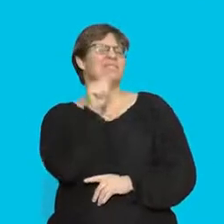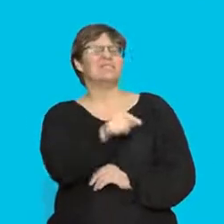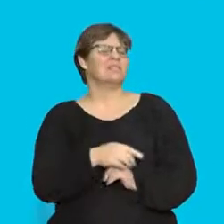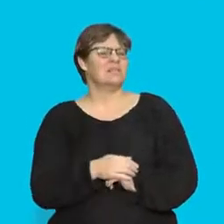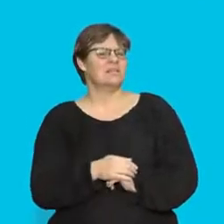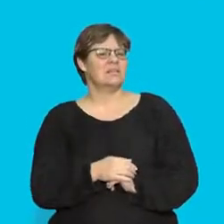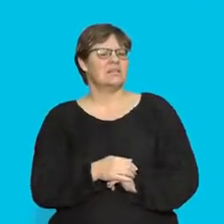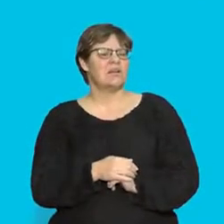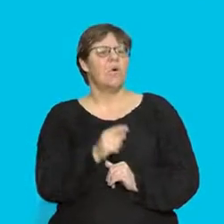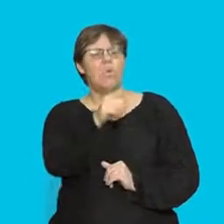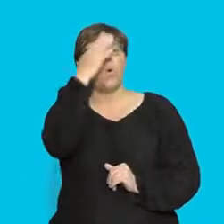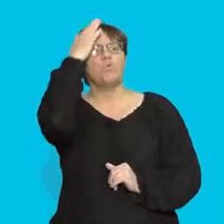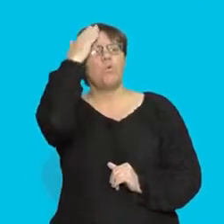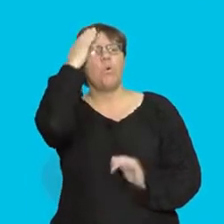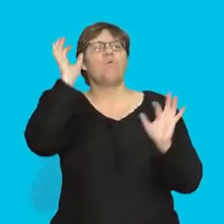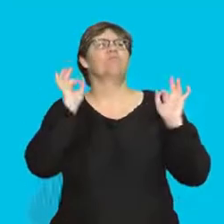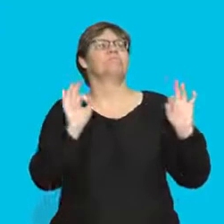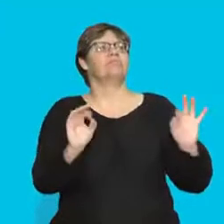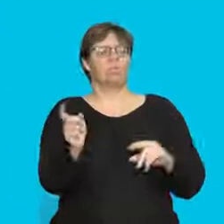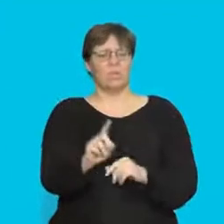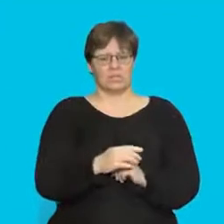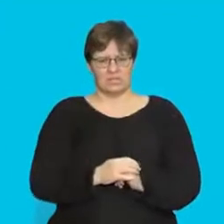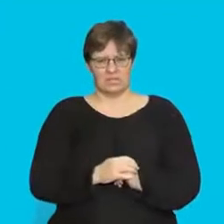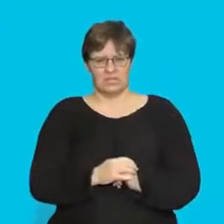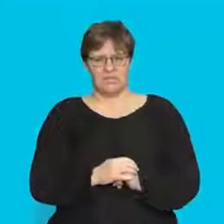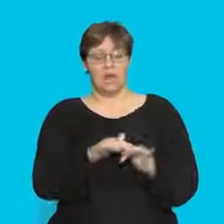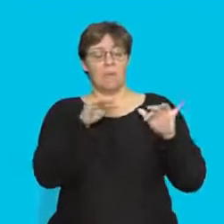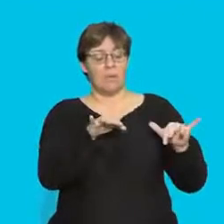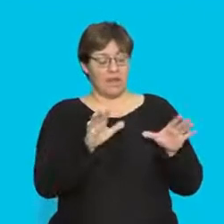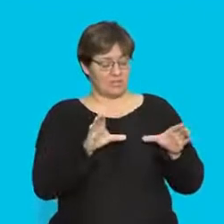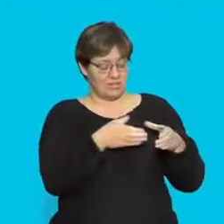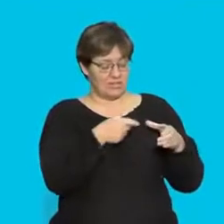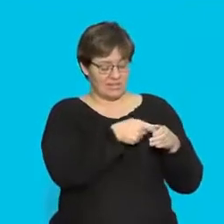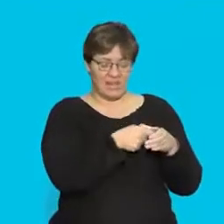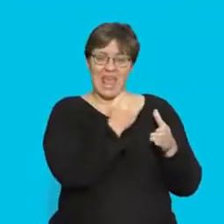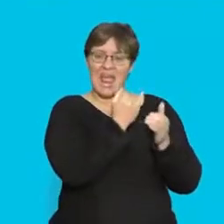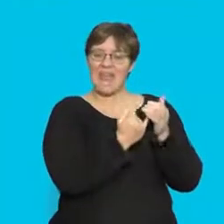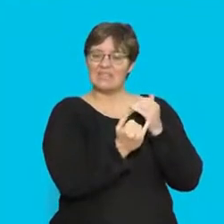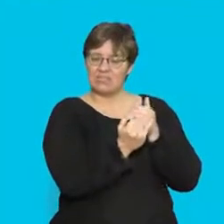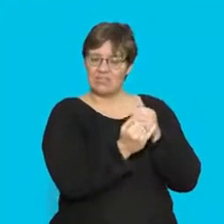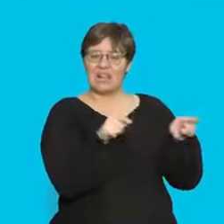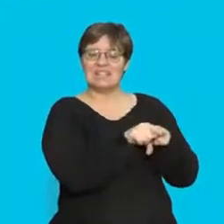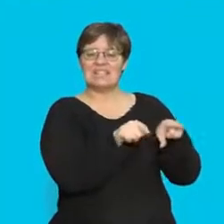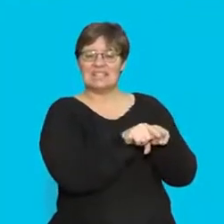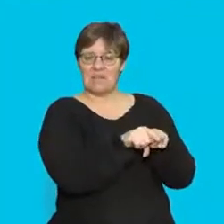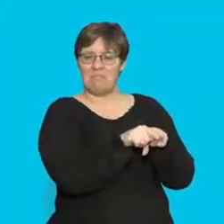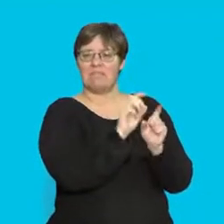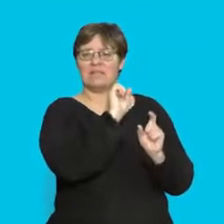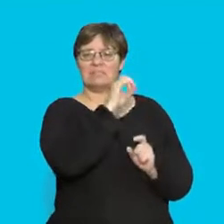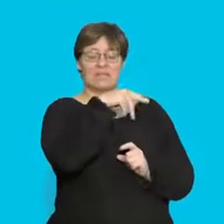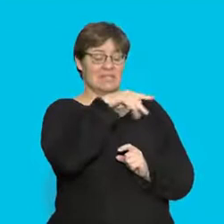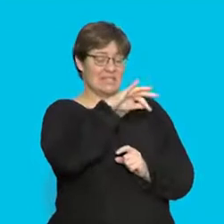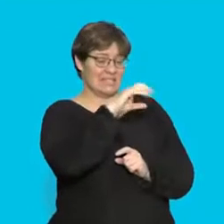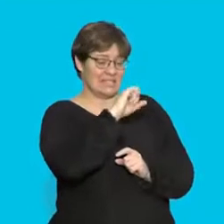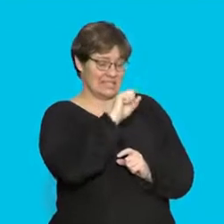ourselves of what we already know. A population is a group of individuals of the same species. So